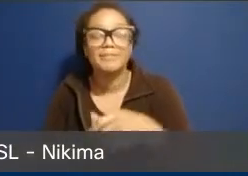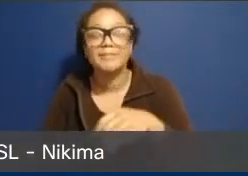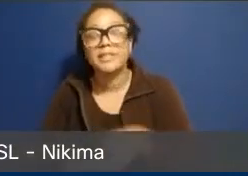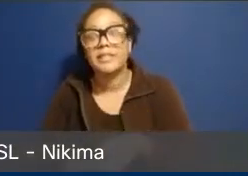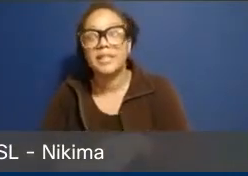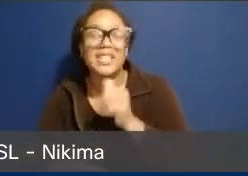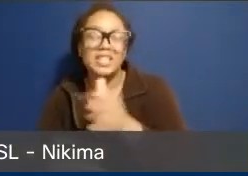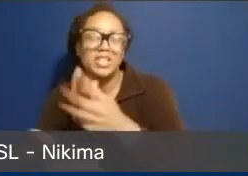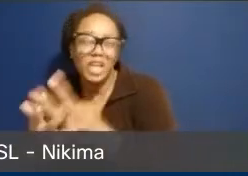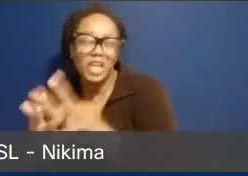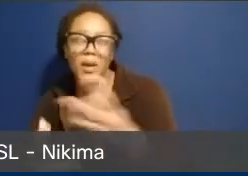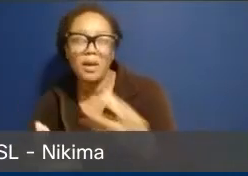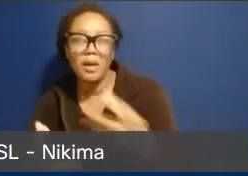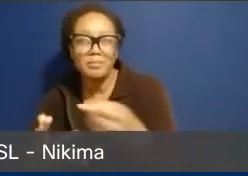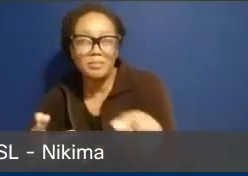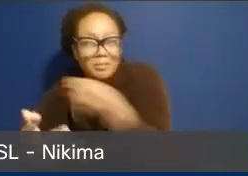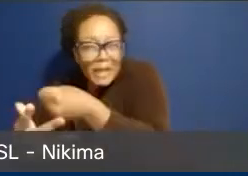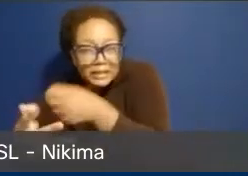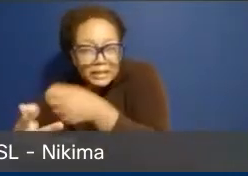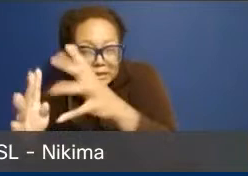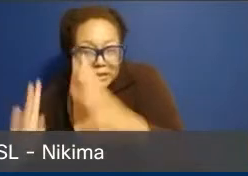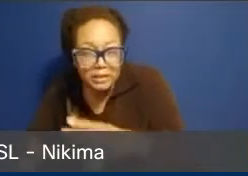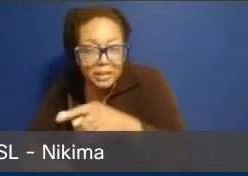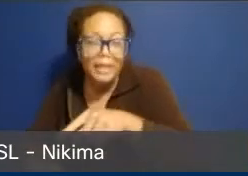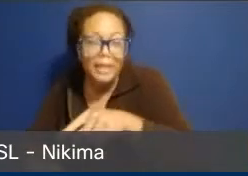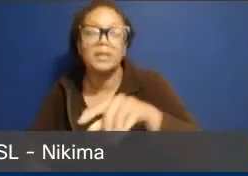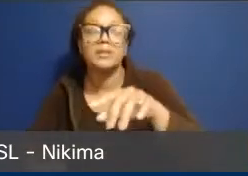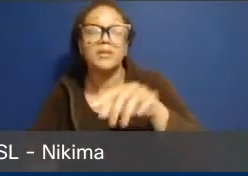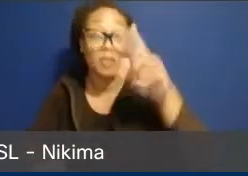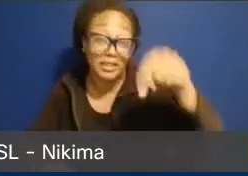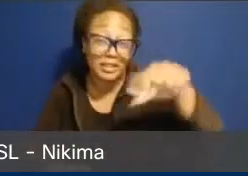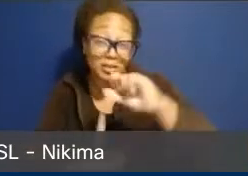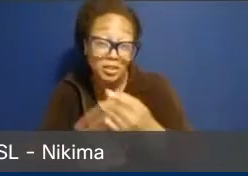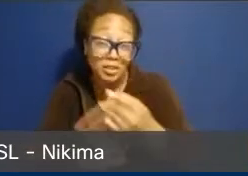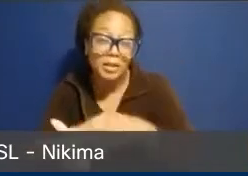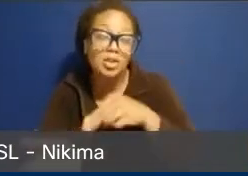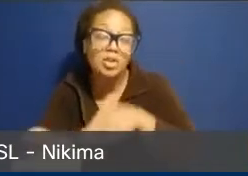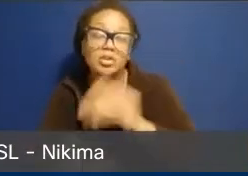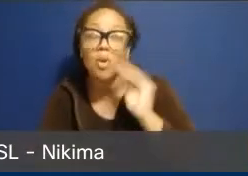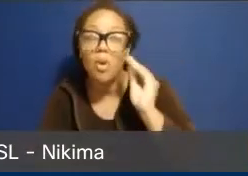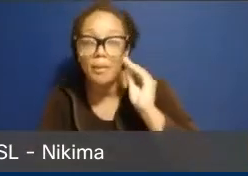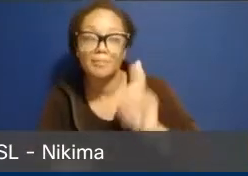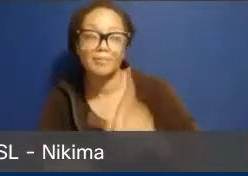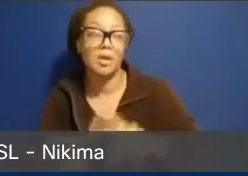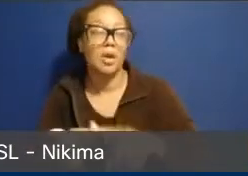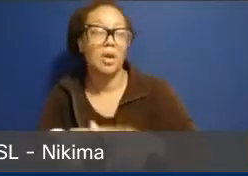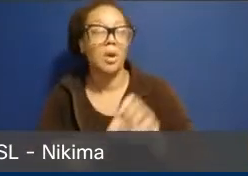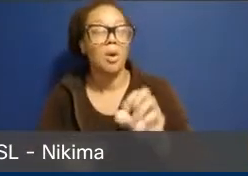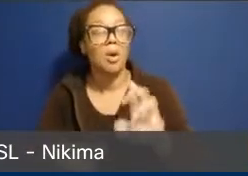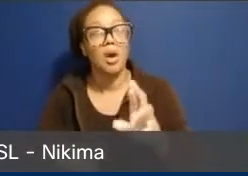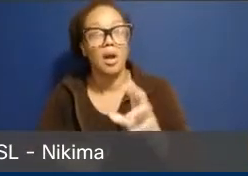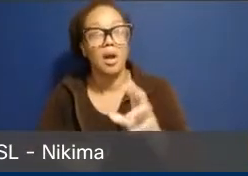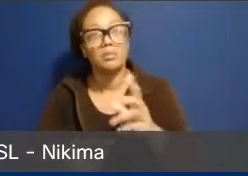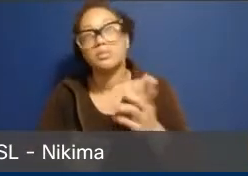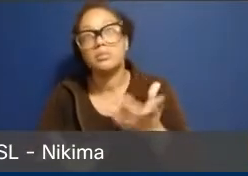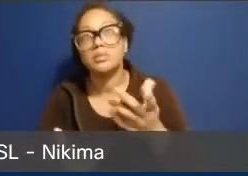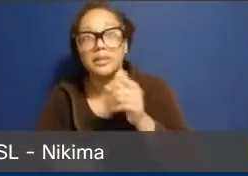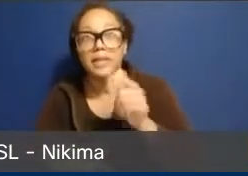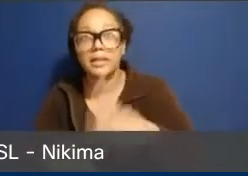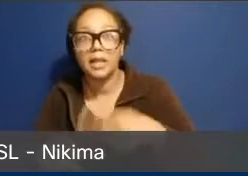in a hospital. So this is the civilian non-institutionalized population. So you see here that there